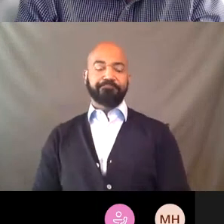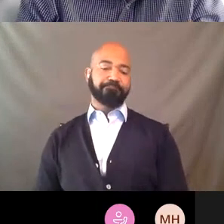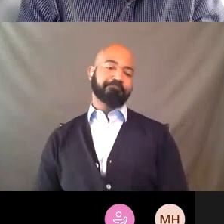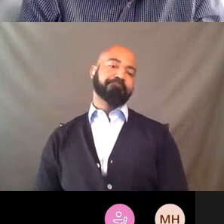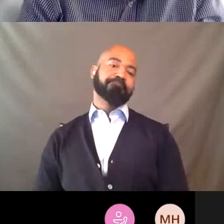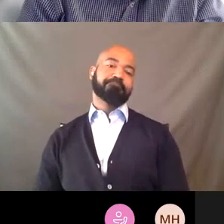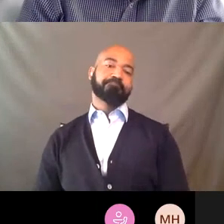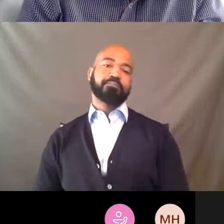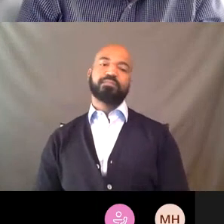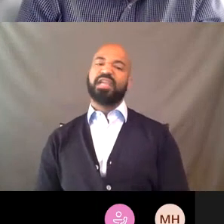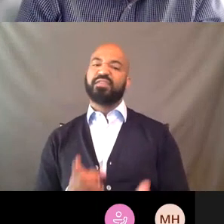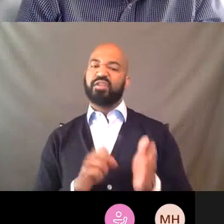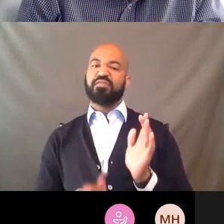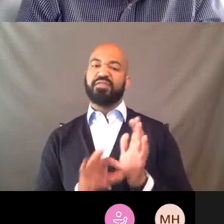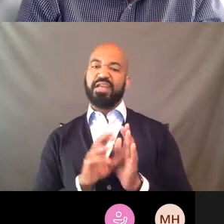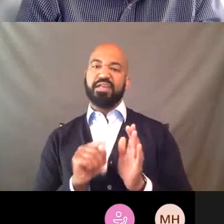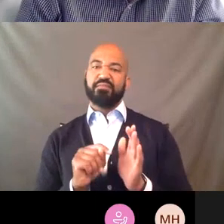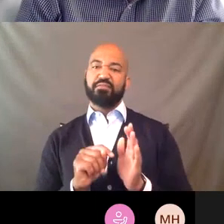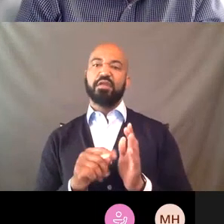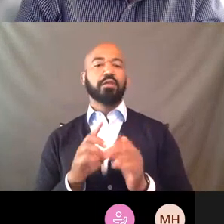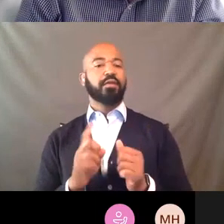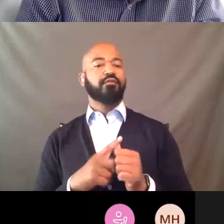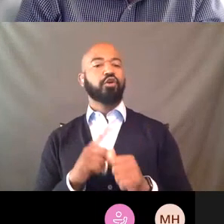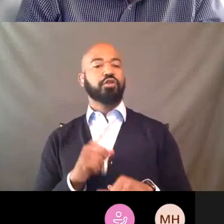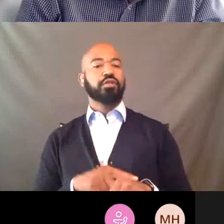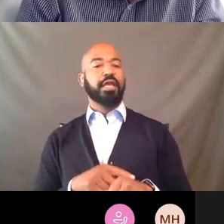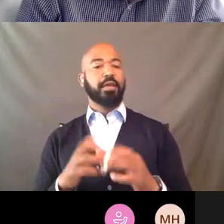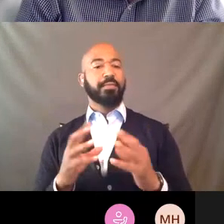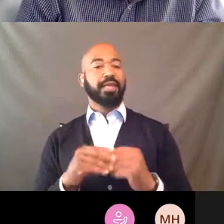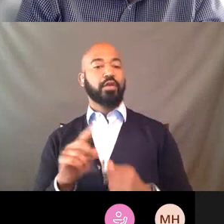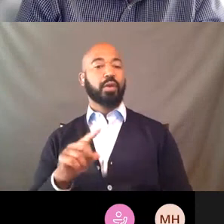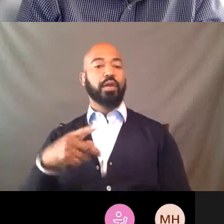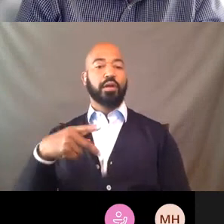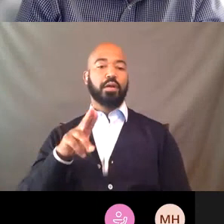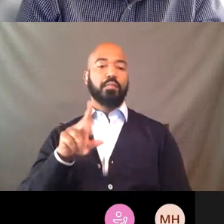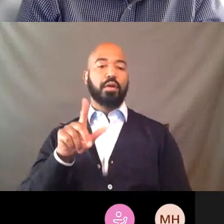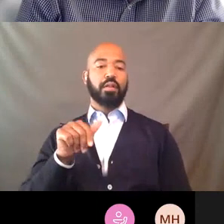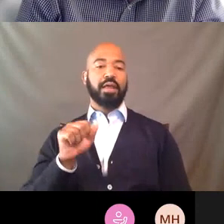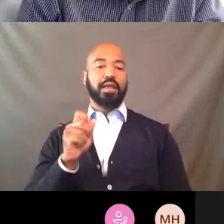but I got to look it up. They're going to be meeting for the first time in Pulaski Park for this.